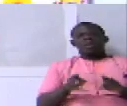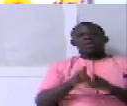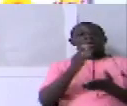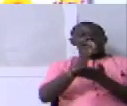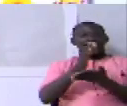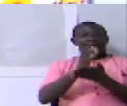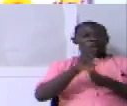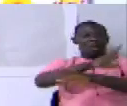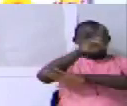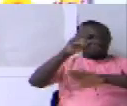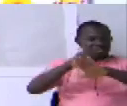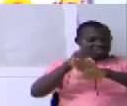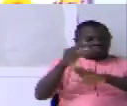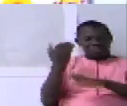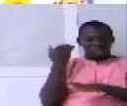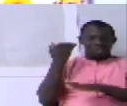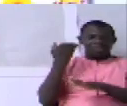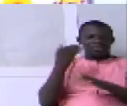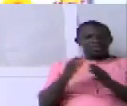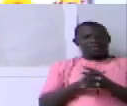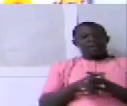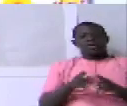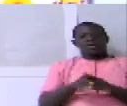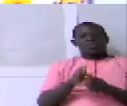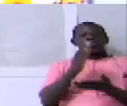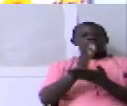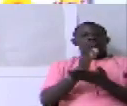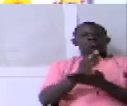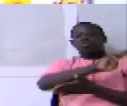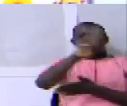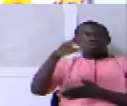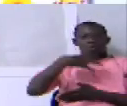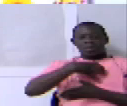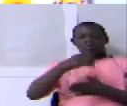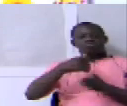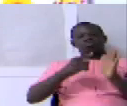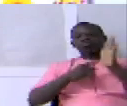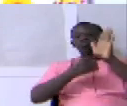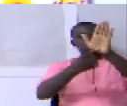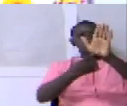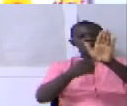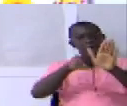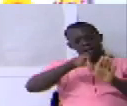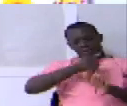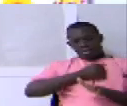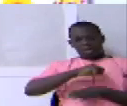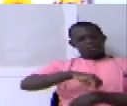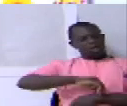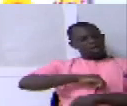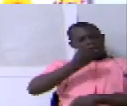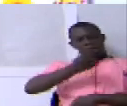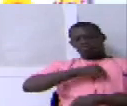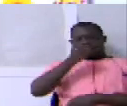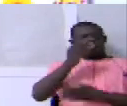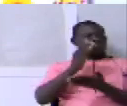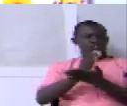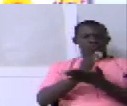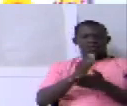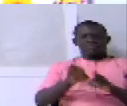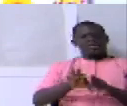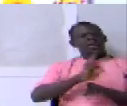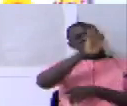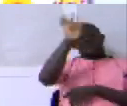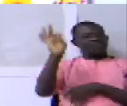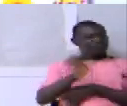moment, Noto. I don't want to show my emotions because I felt very bad. Utembo nteng